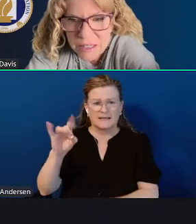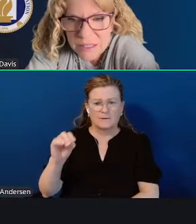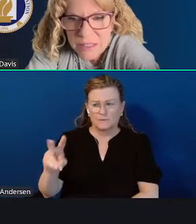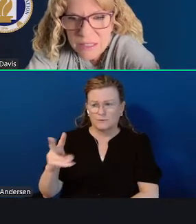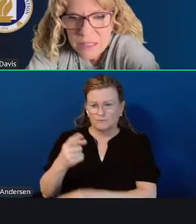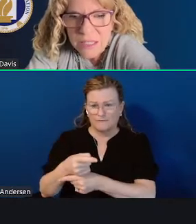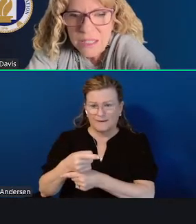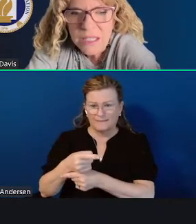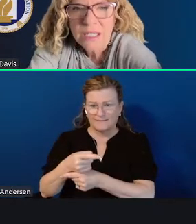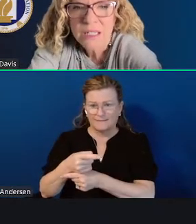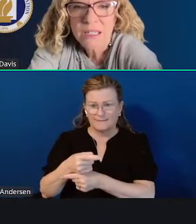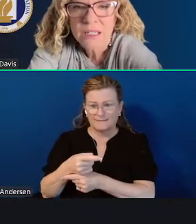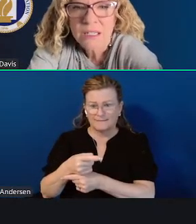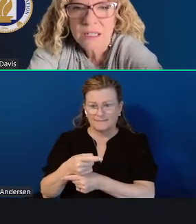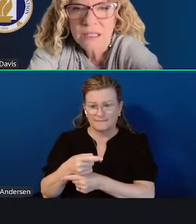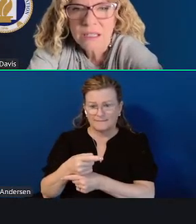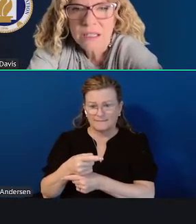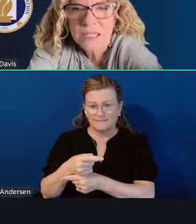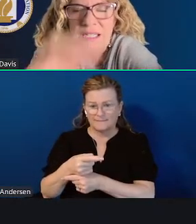right?